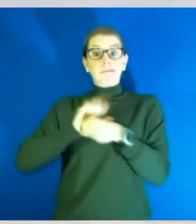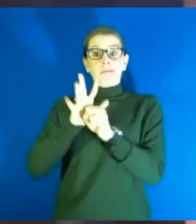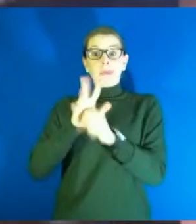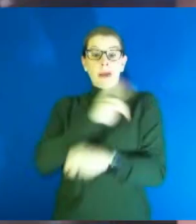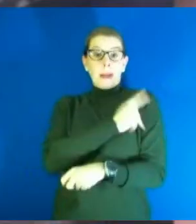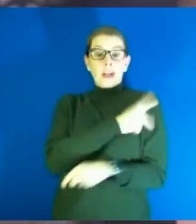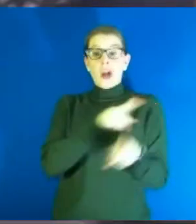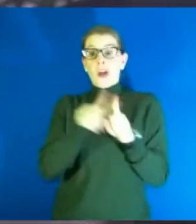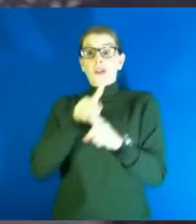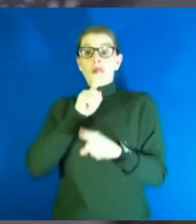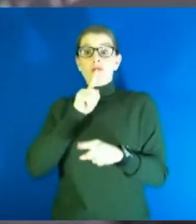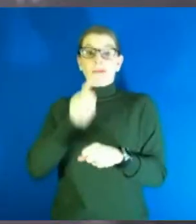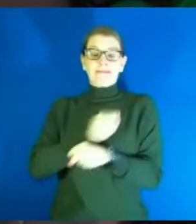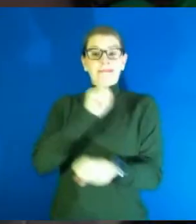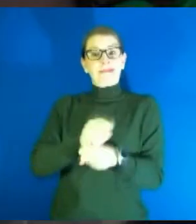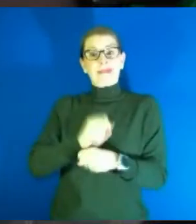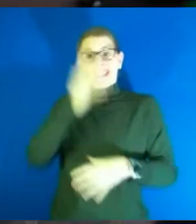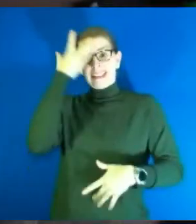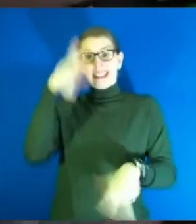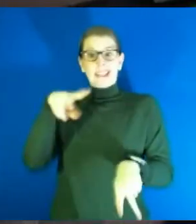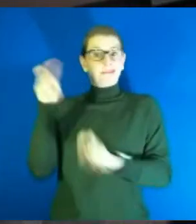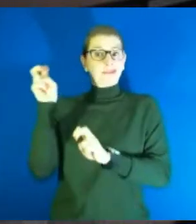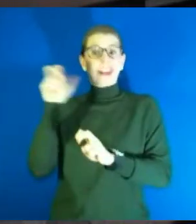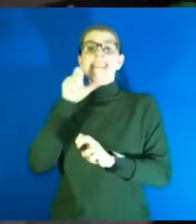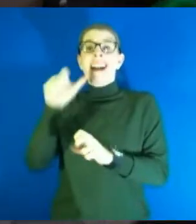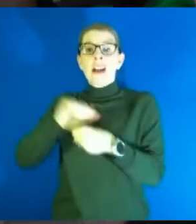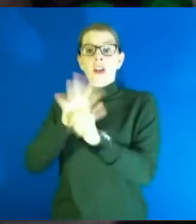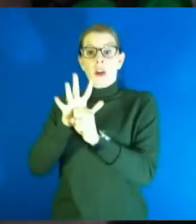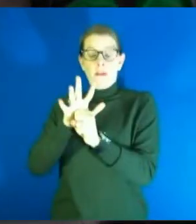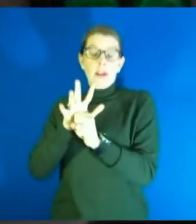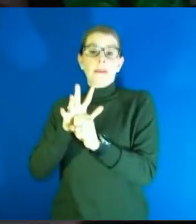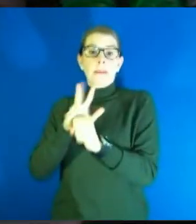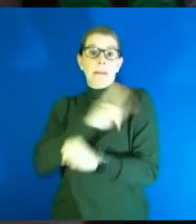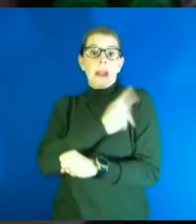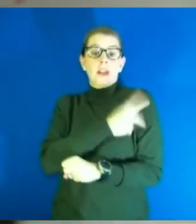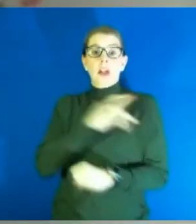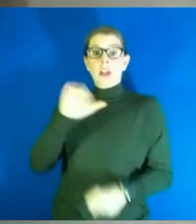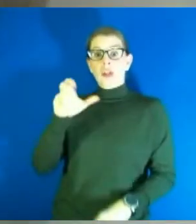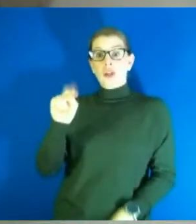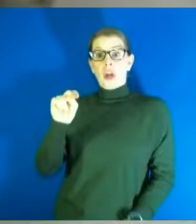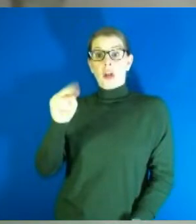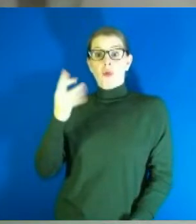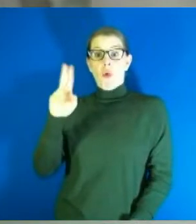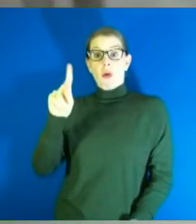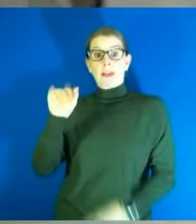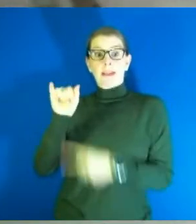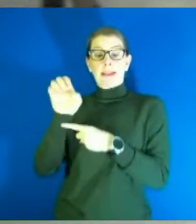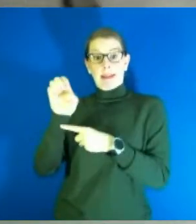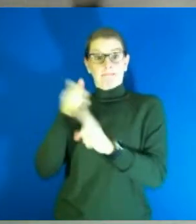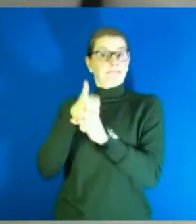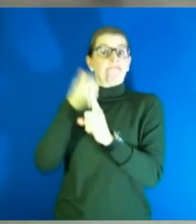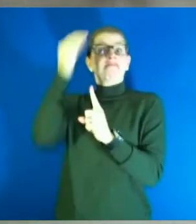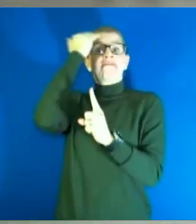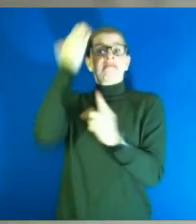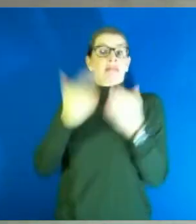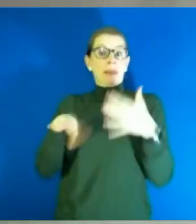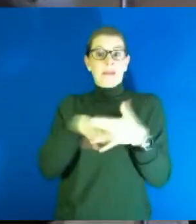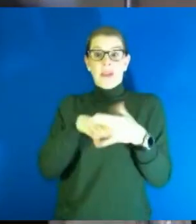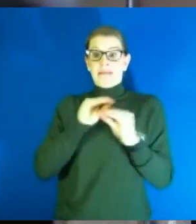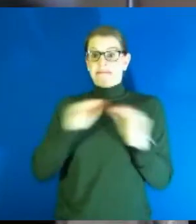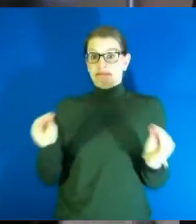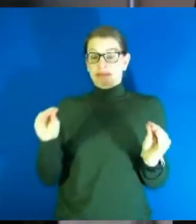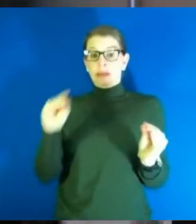sick non-COVID patients. Dr. John Horkey knows he may not get a break on this day as the number of patients grows by the